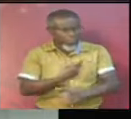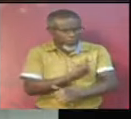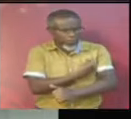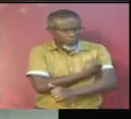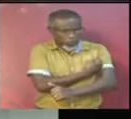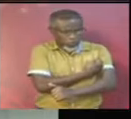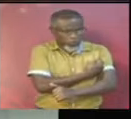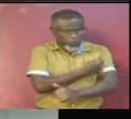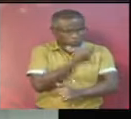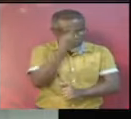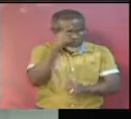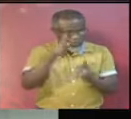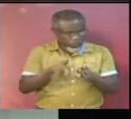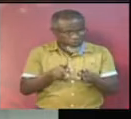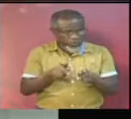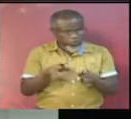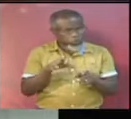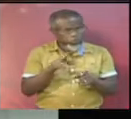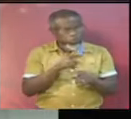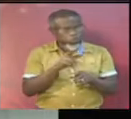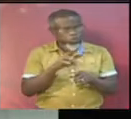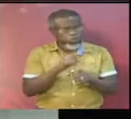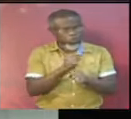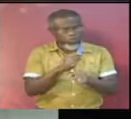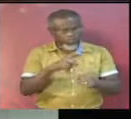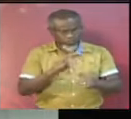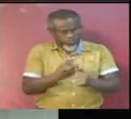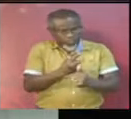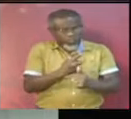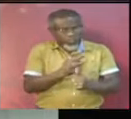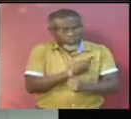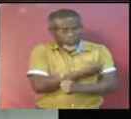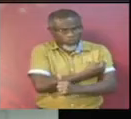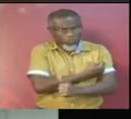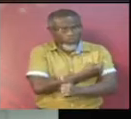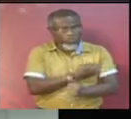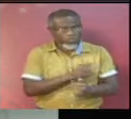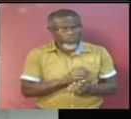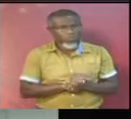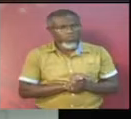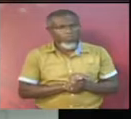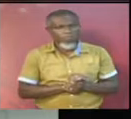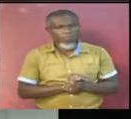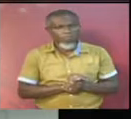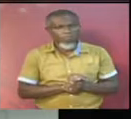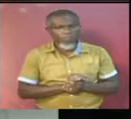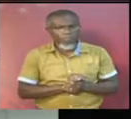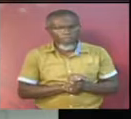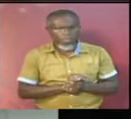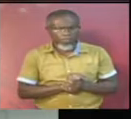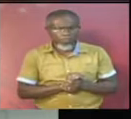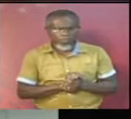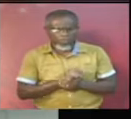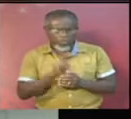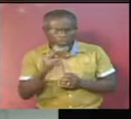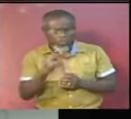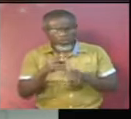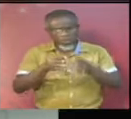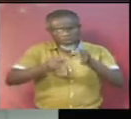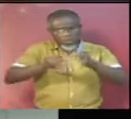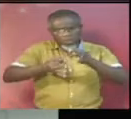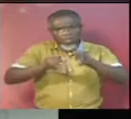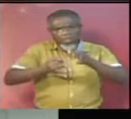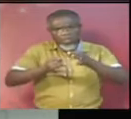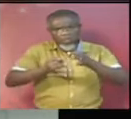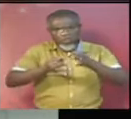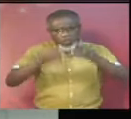level that they speak about? And then my second question is also, is the Ministry of Health testing people who receive the Sinopharm